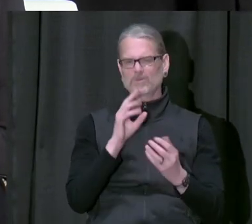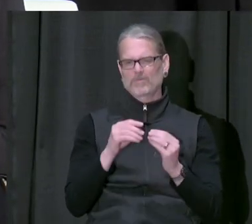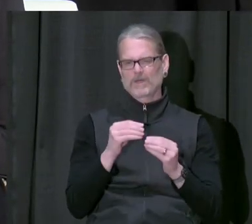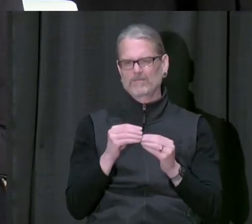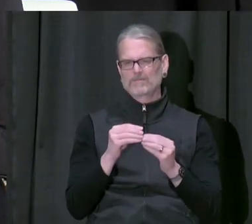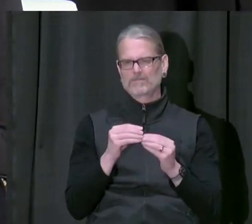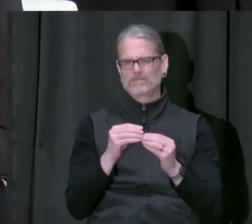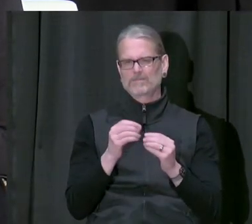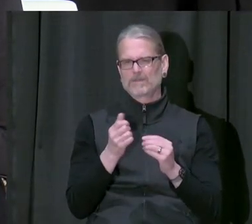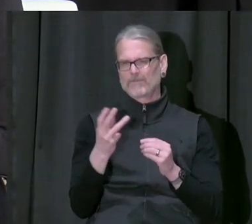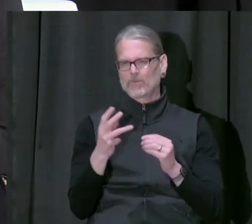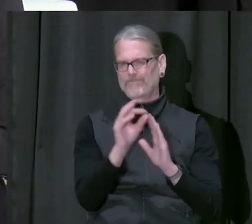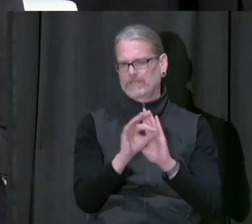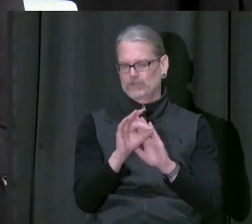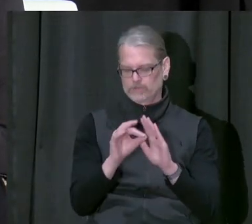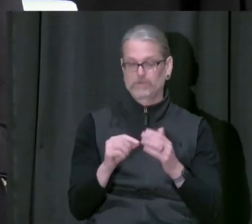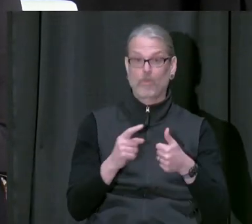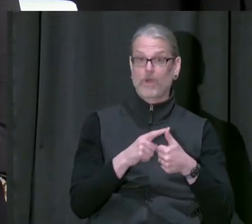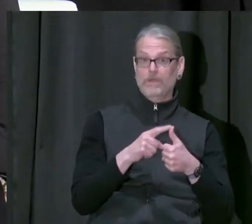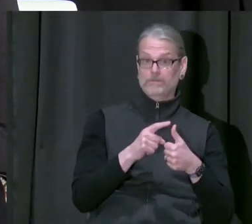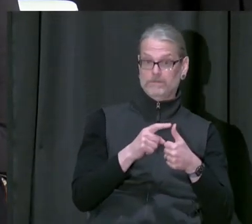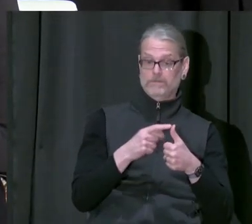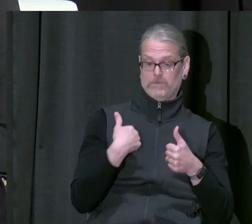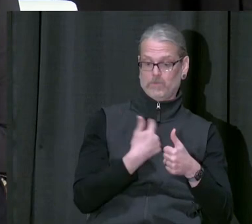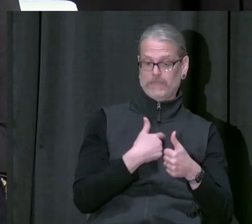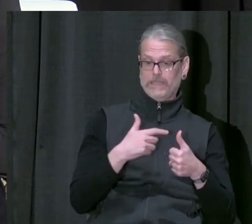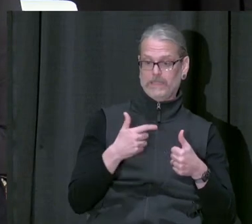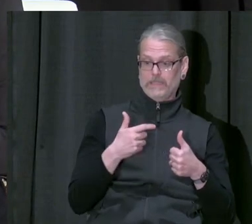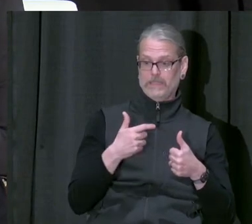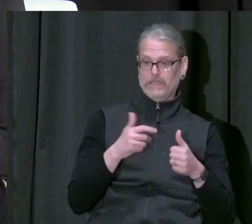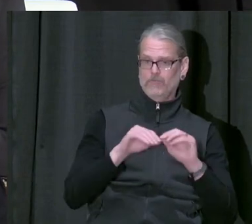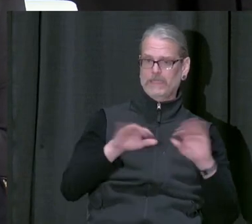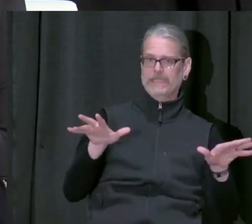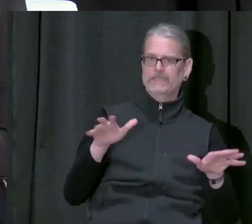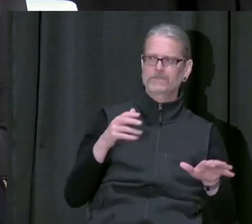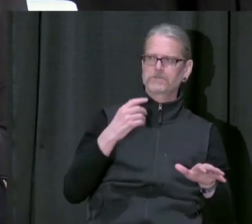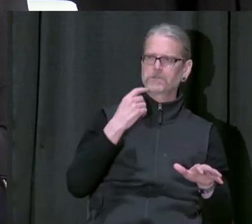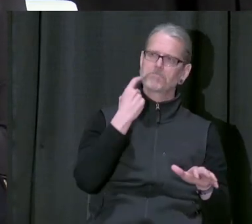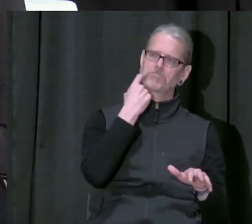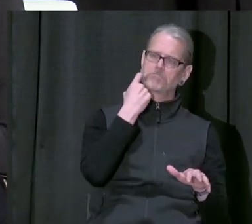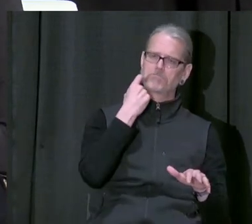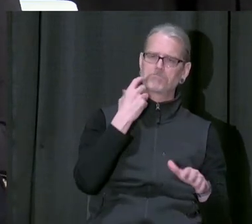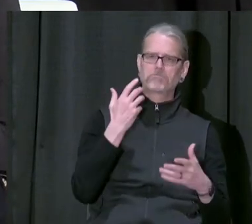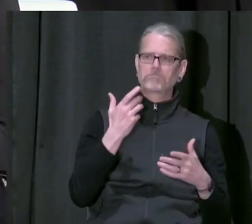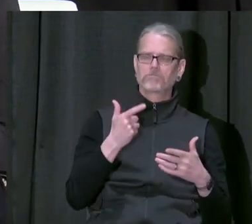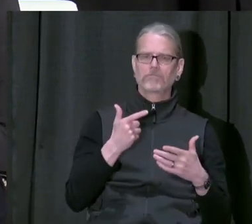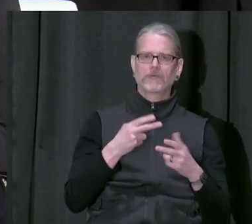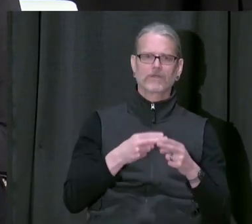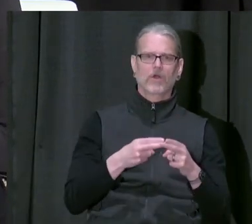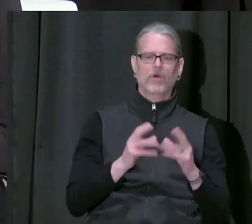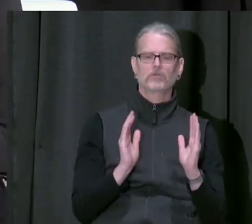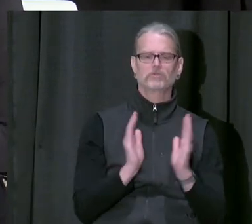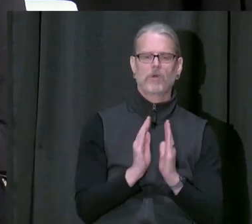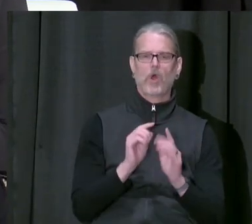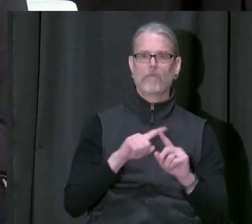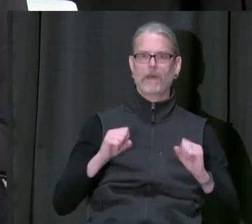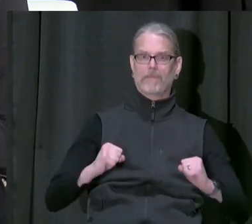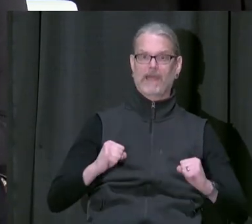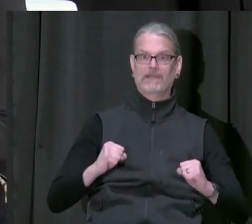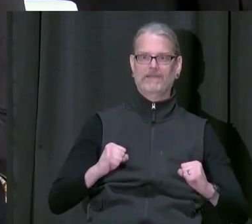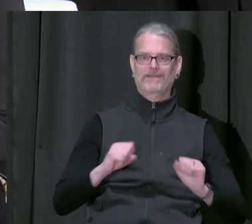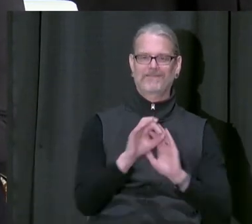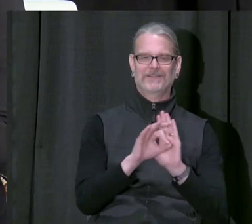features. One is a feature that we released not too long ago. I call it a small but mighty feature. It's a little